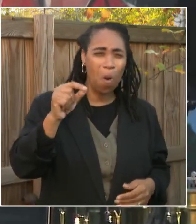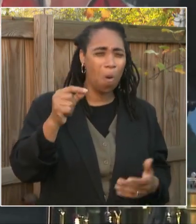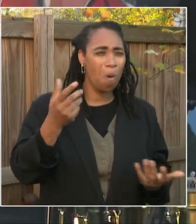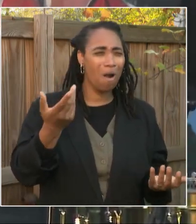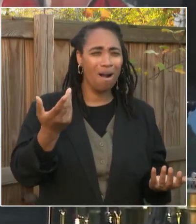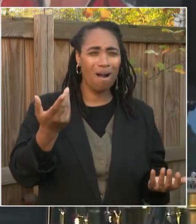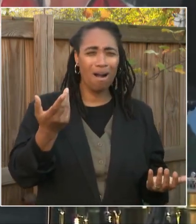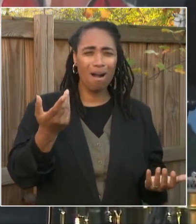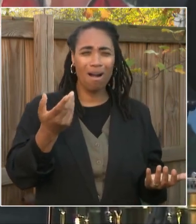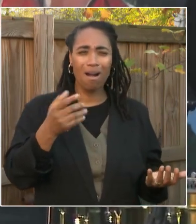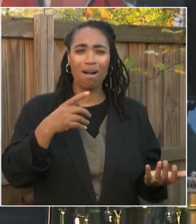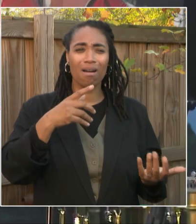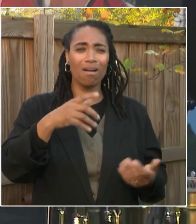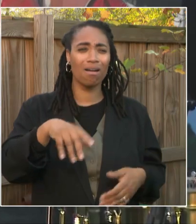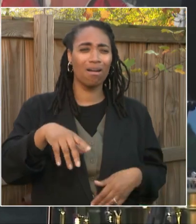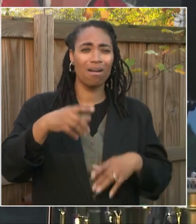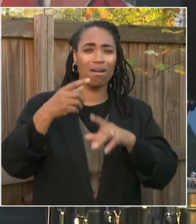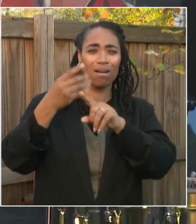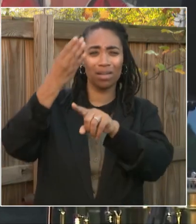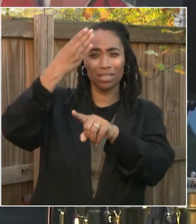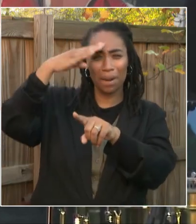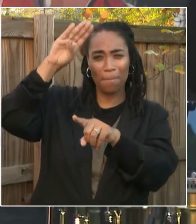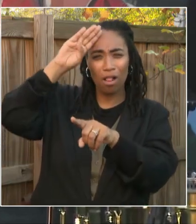Brazil, Comfat in Guyana,